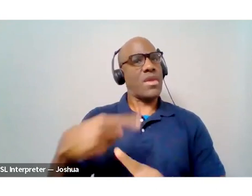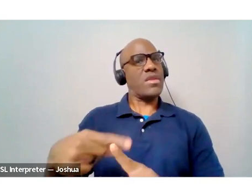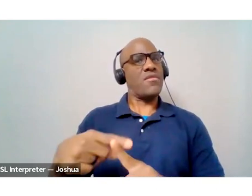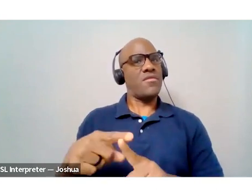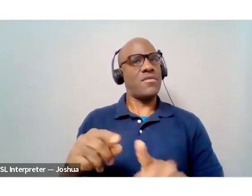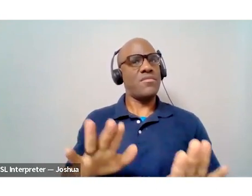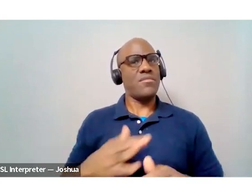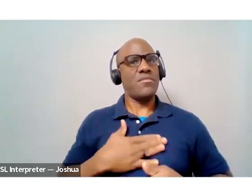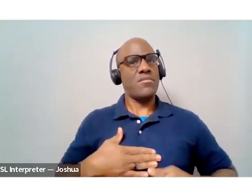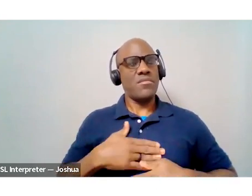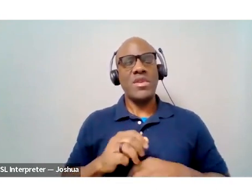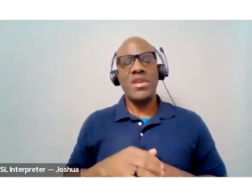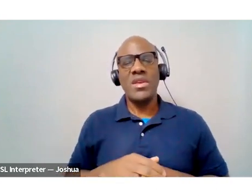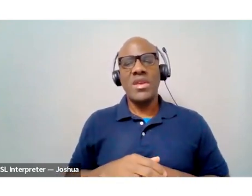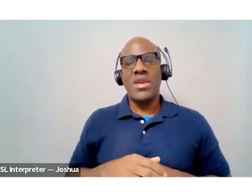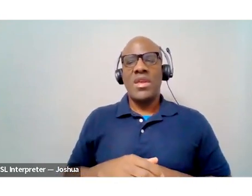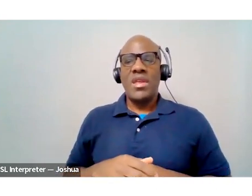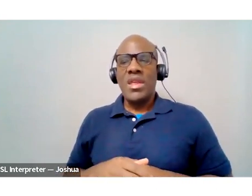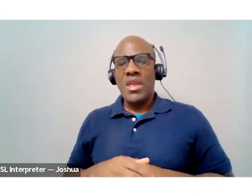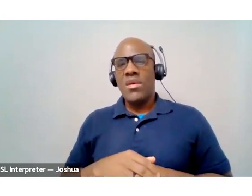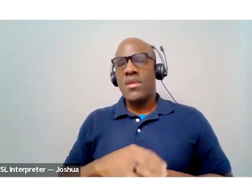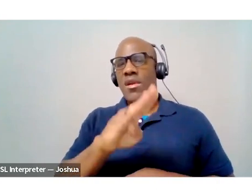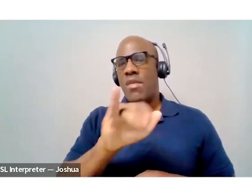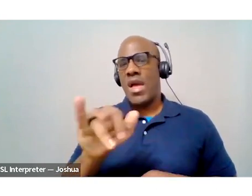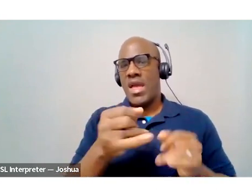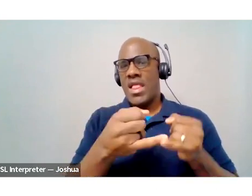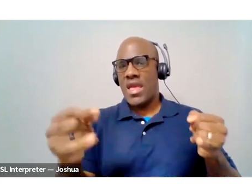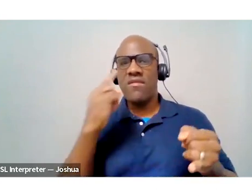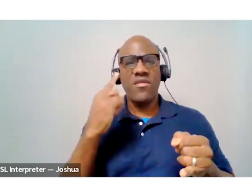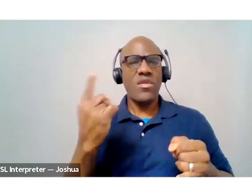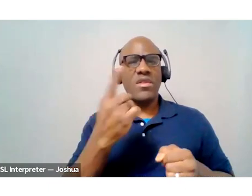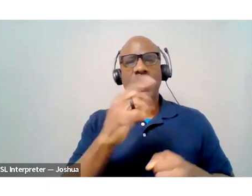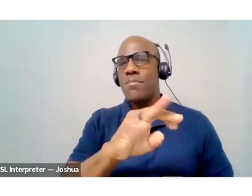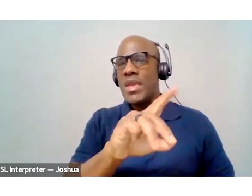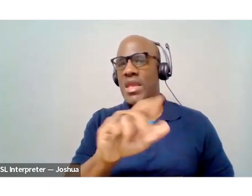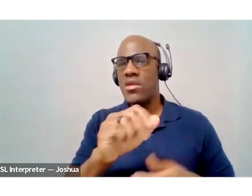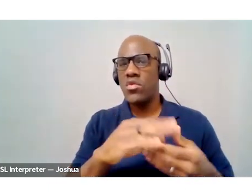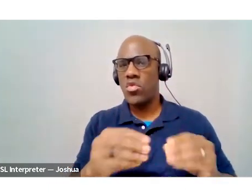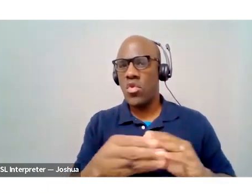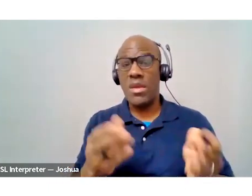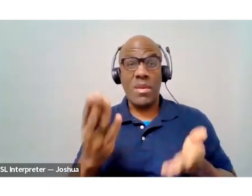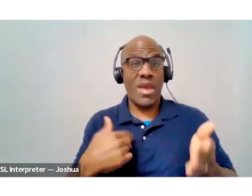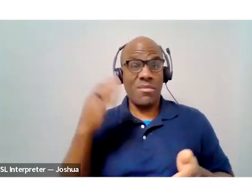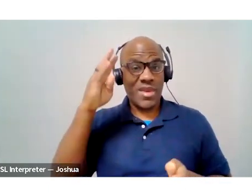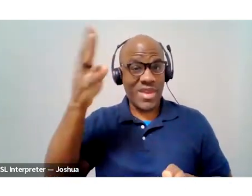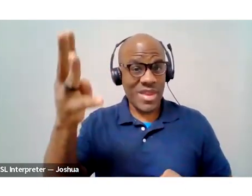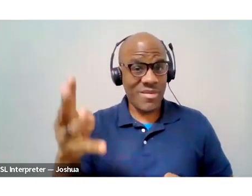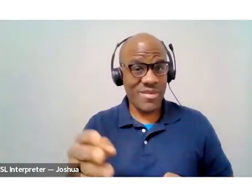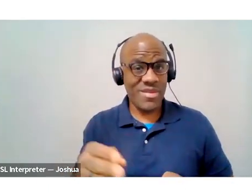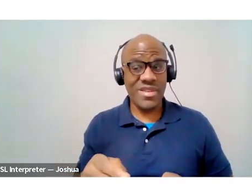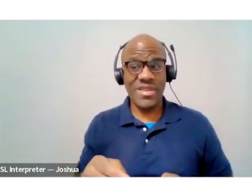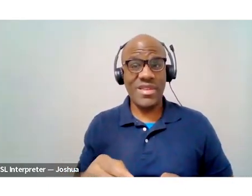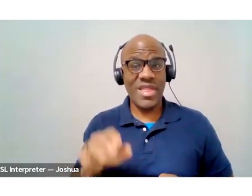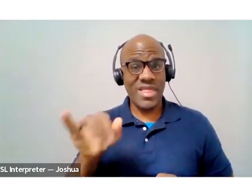part of a byline for some media story. I don't know if I'm making that up or that did